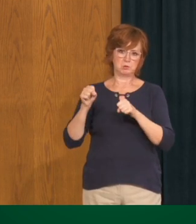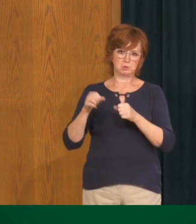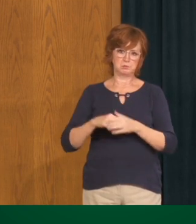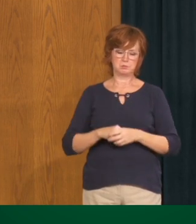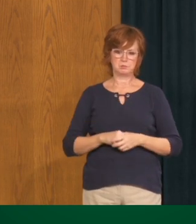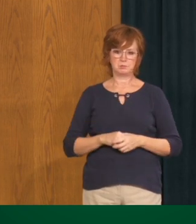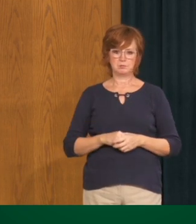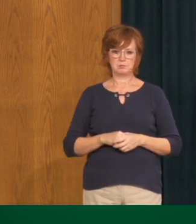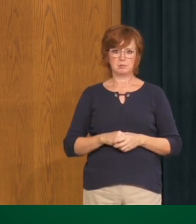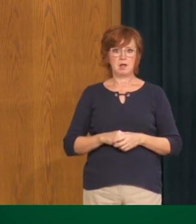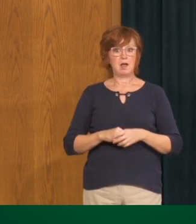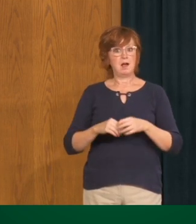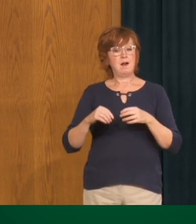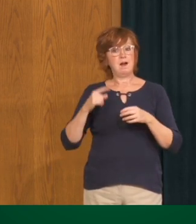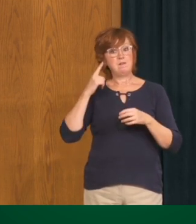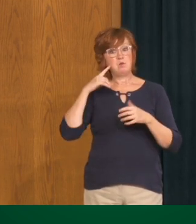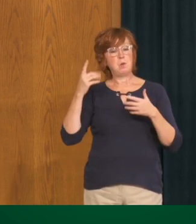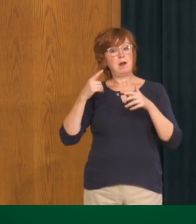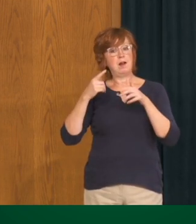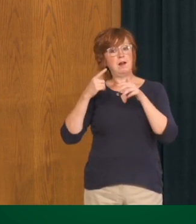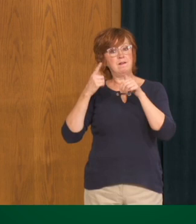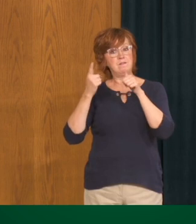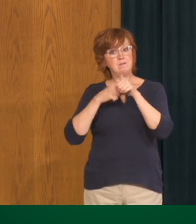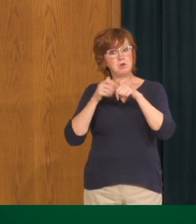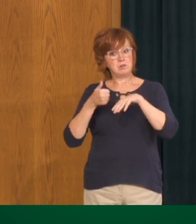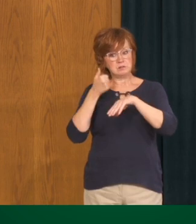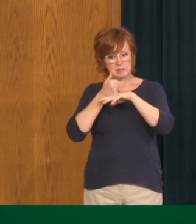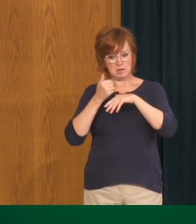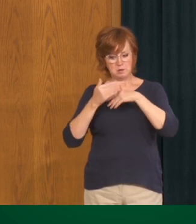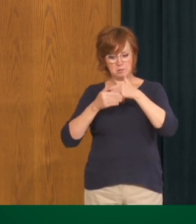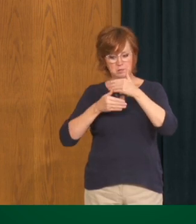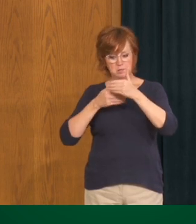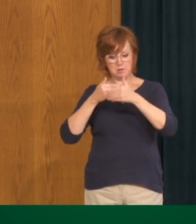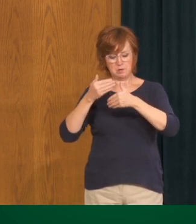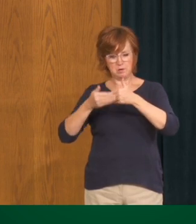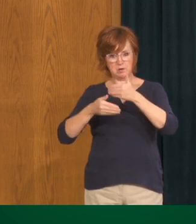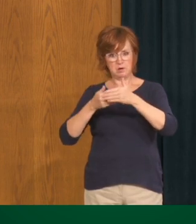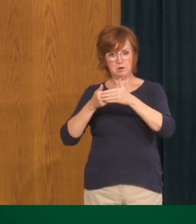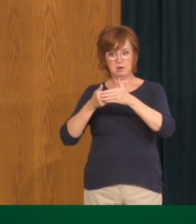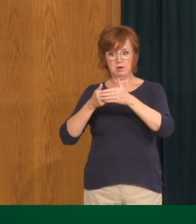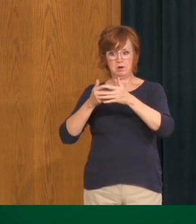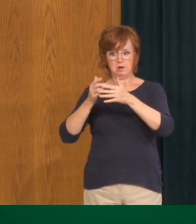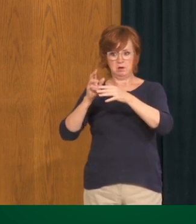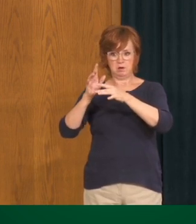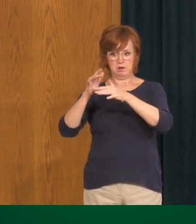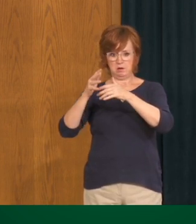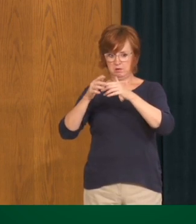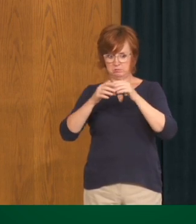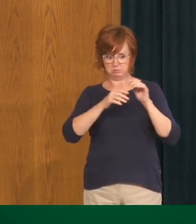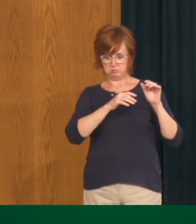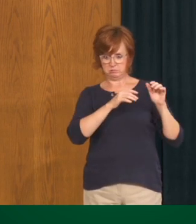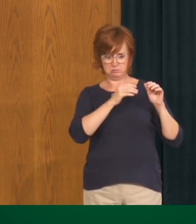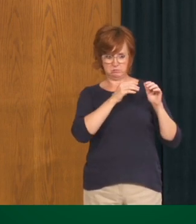once the routines are worked out and stabilized. Then they could go back to level 2